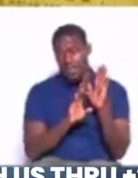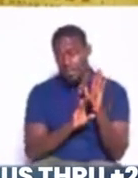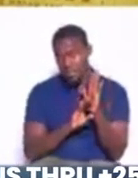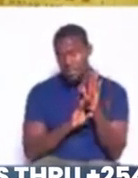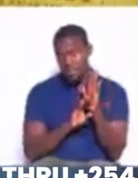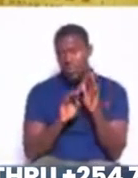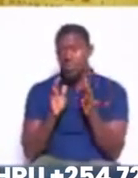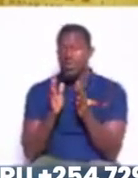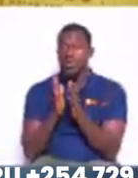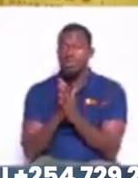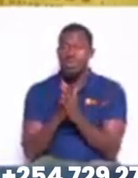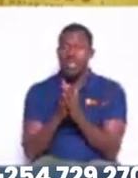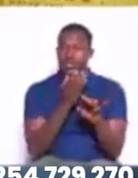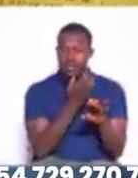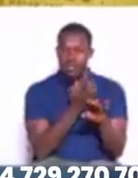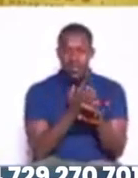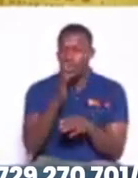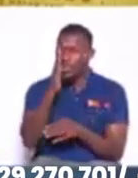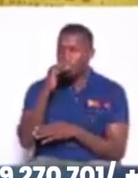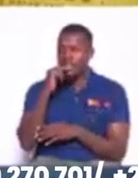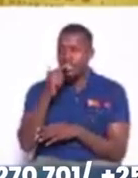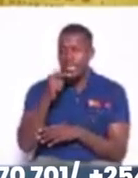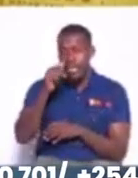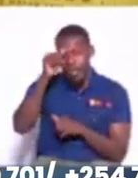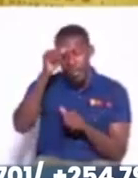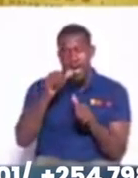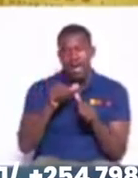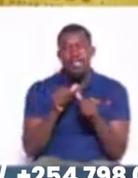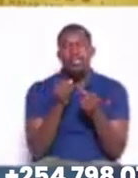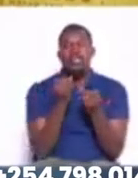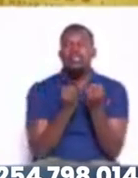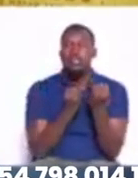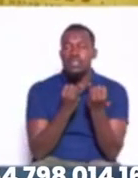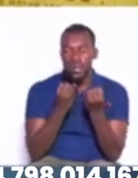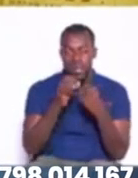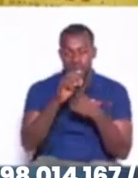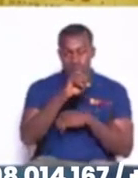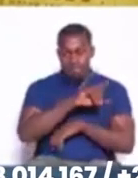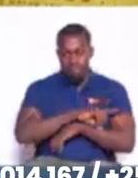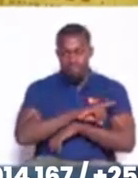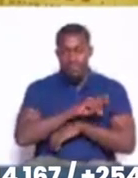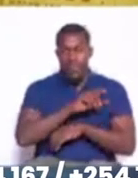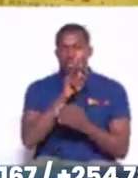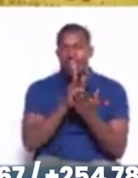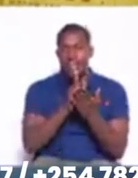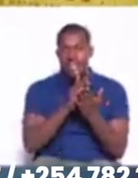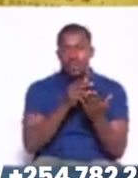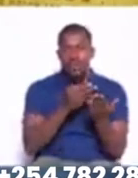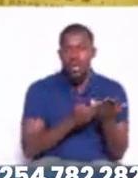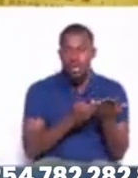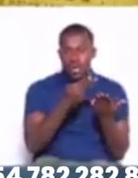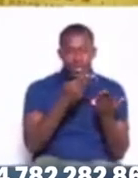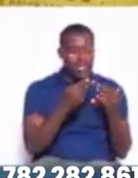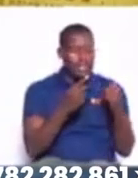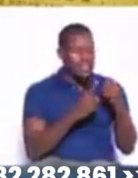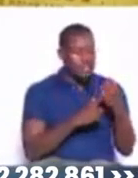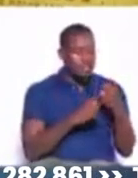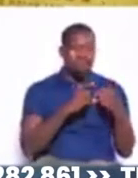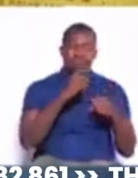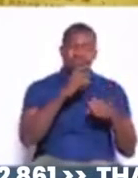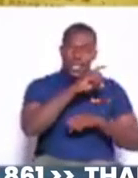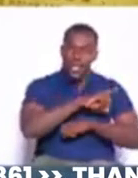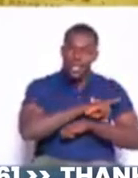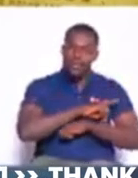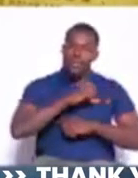says, remember the Sabbath day to keep it holy. 6 days shalt thou labor and do all thy work, but the seventh day is